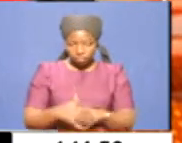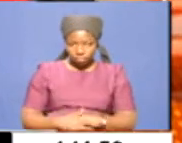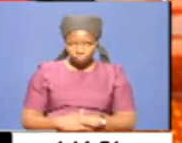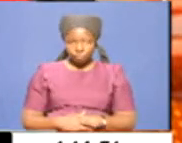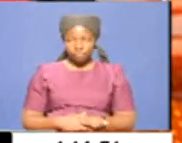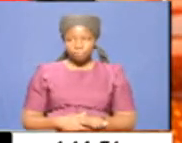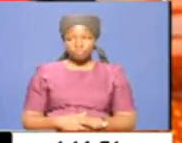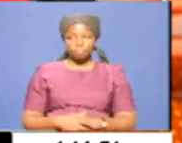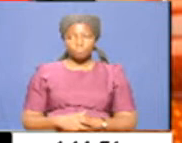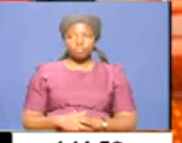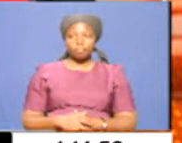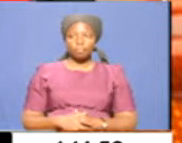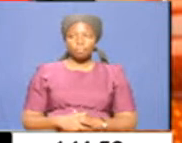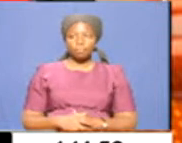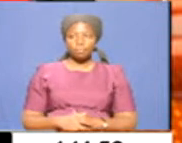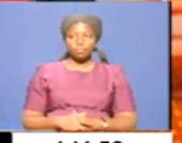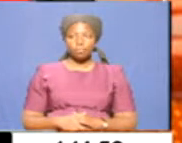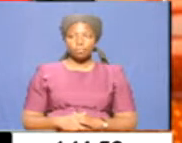latest?